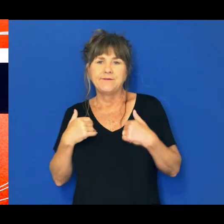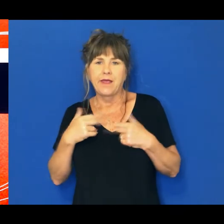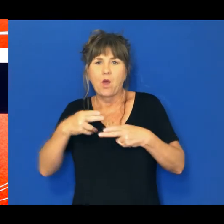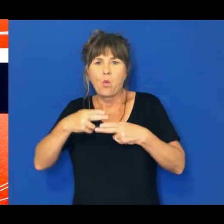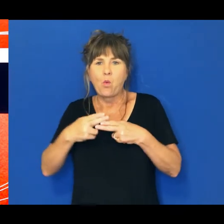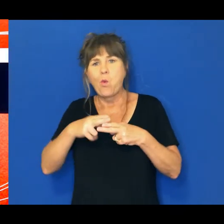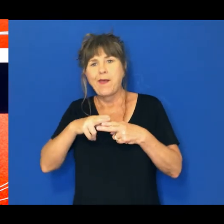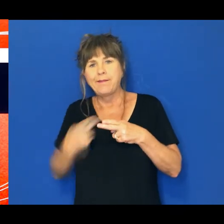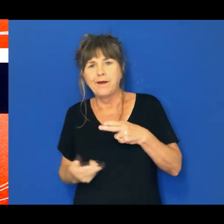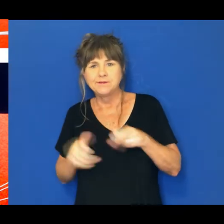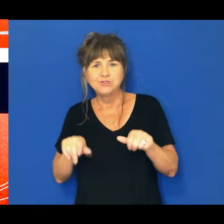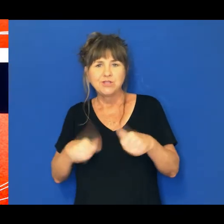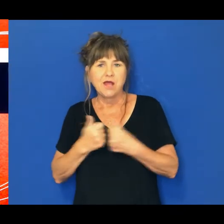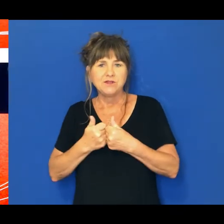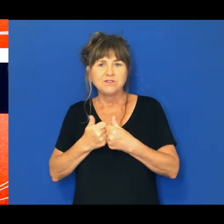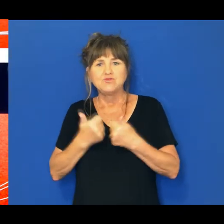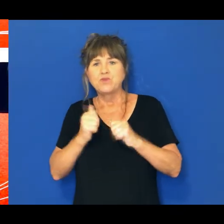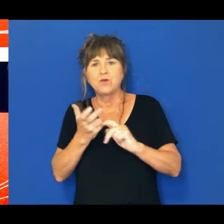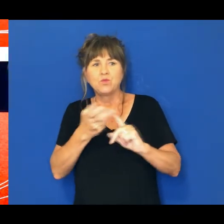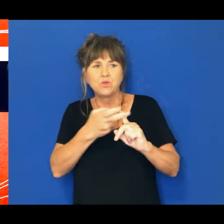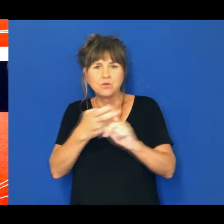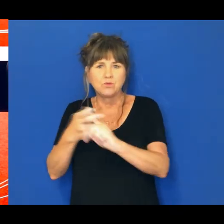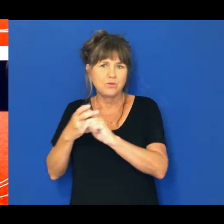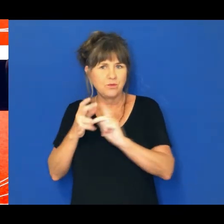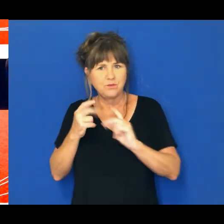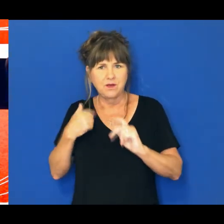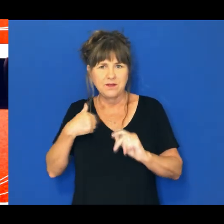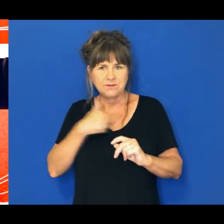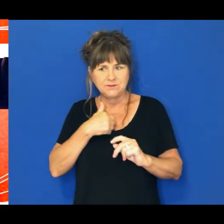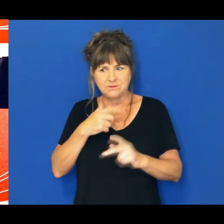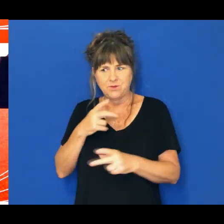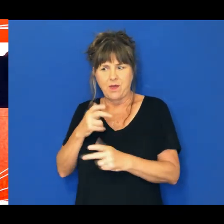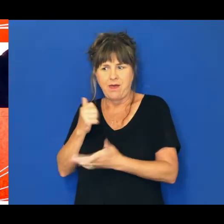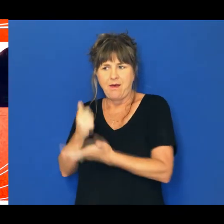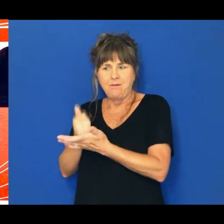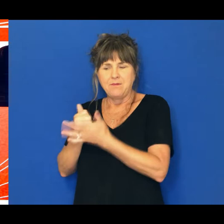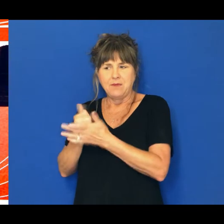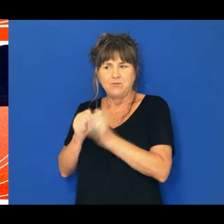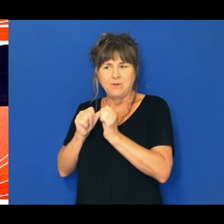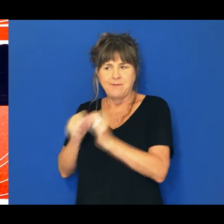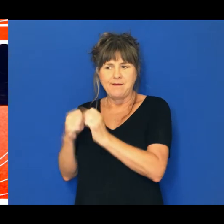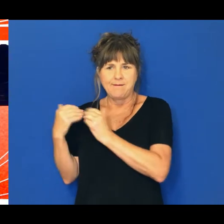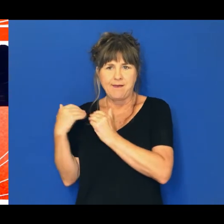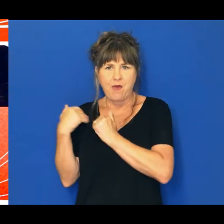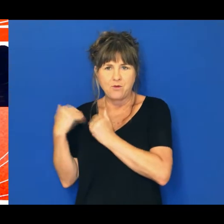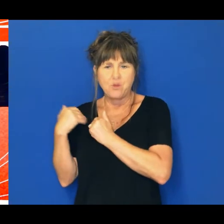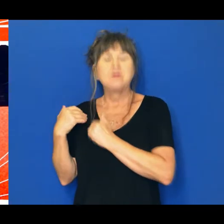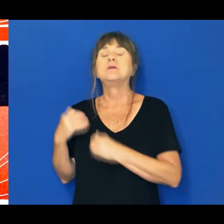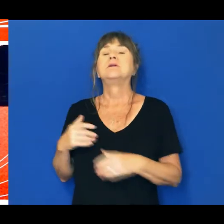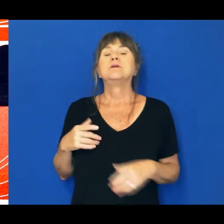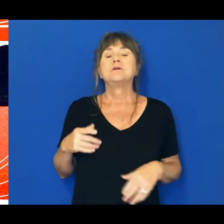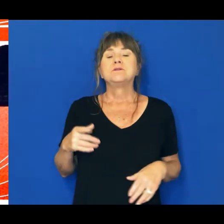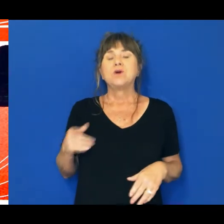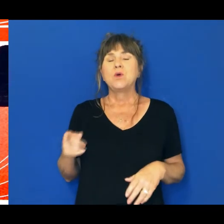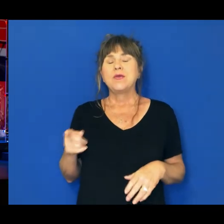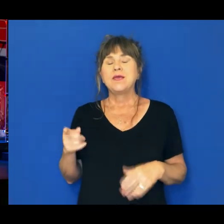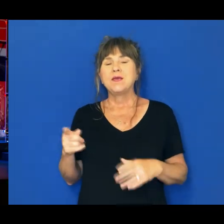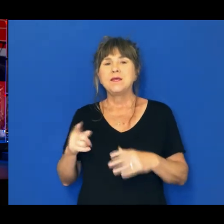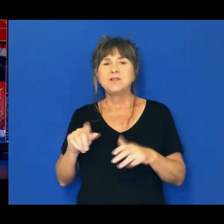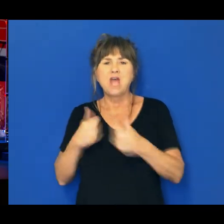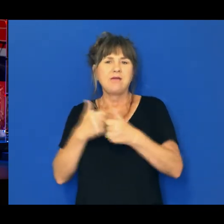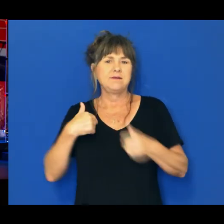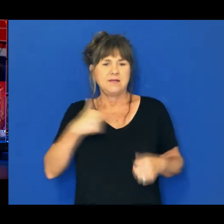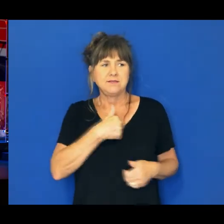with him to hold him accountable. He's a crazy guy. I loved him to death. But he said, hey, man, why don't you do something that, you know, we'll hold each other